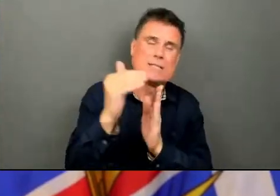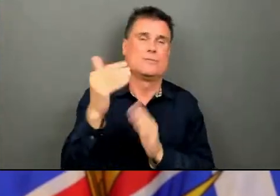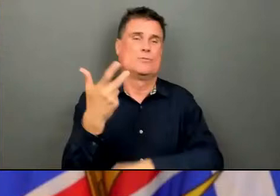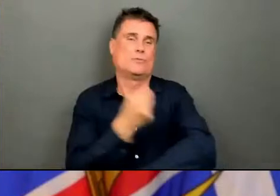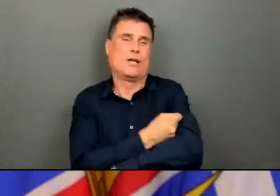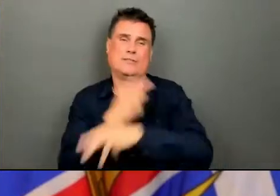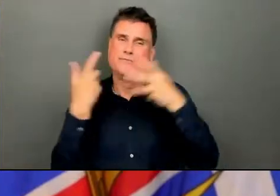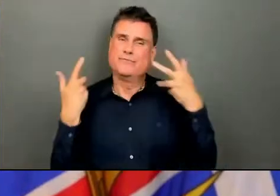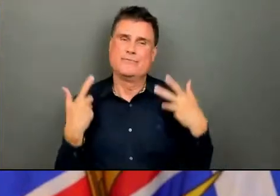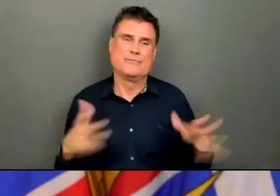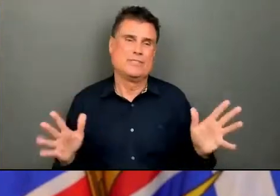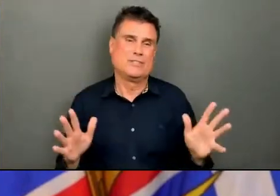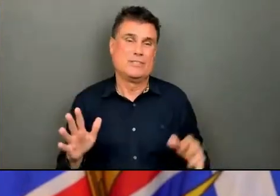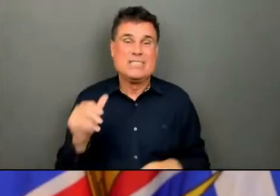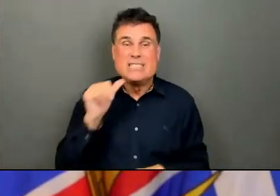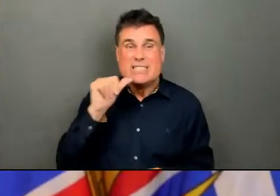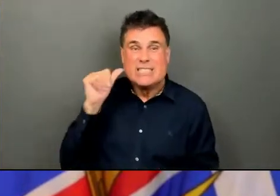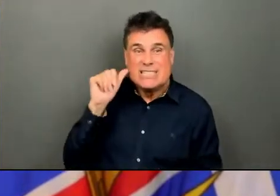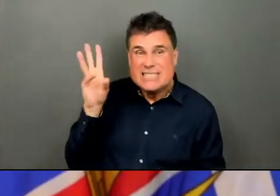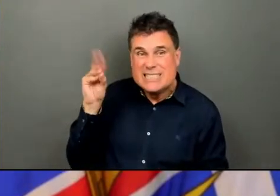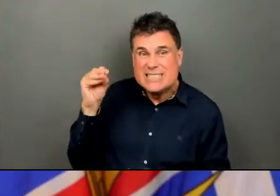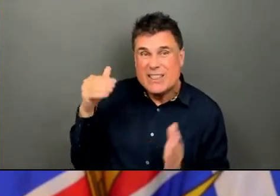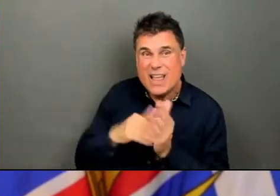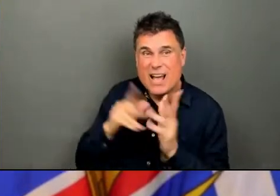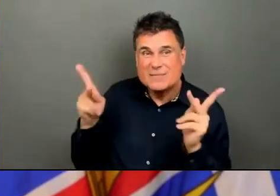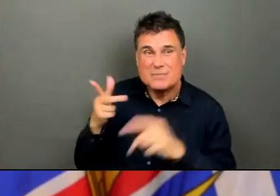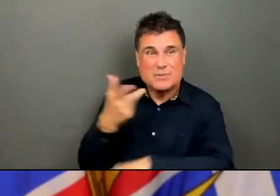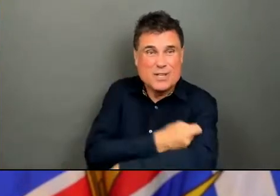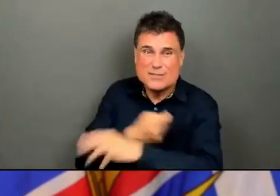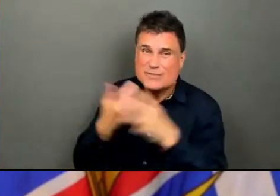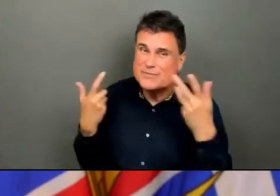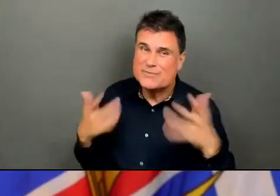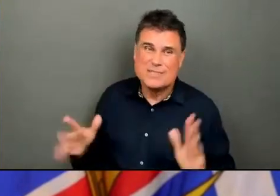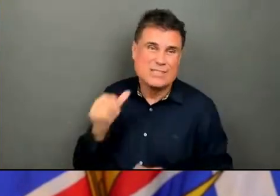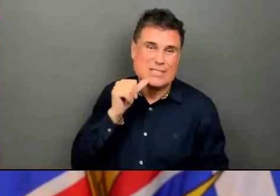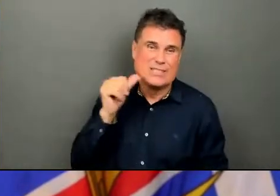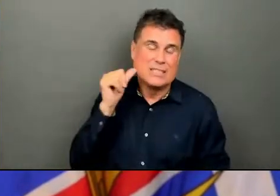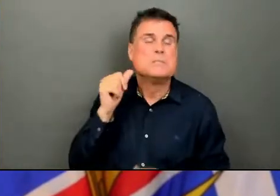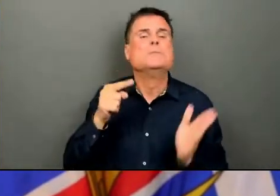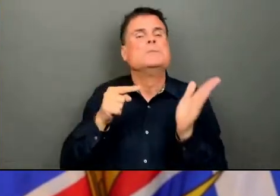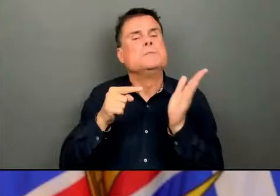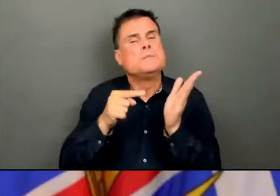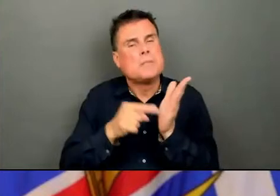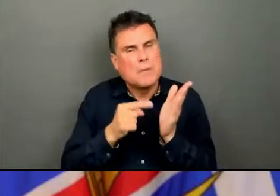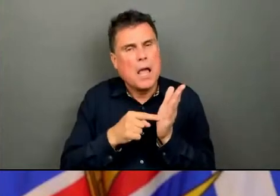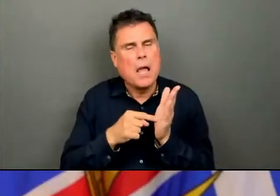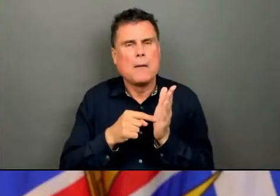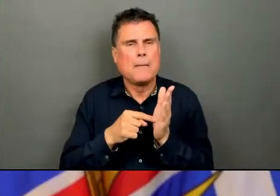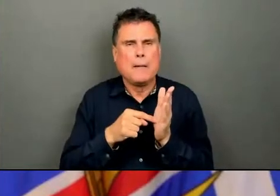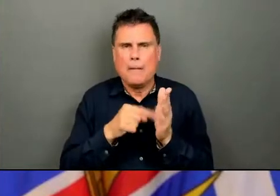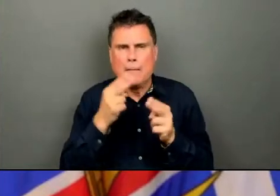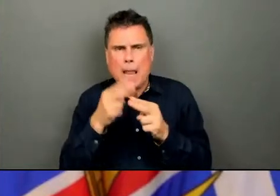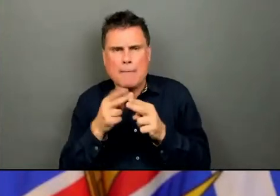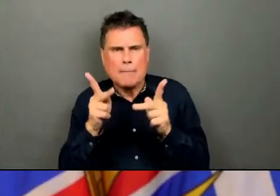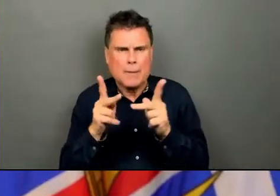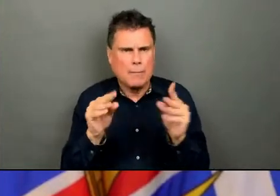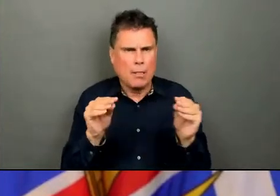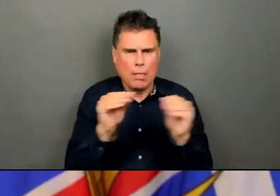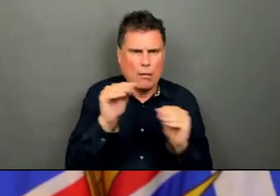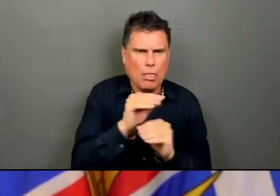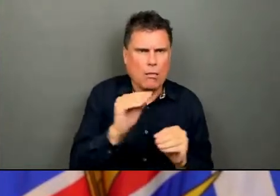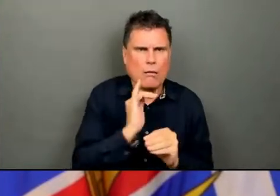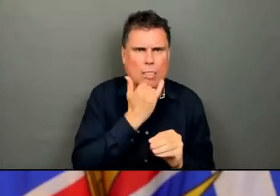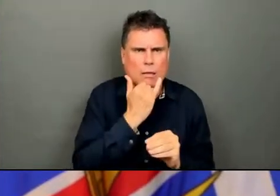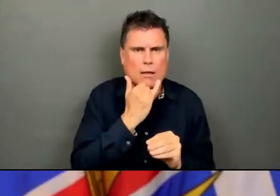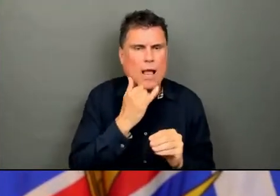doses yesterday. So sometimes, unfortunately, people get mixed up. And no, there's no harm to one's health. There's no